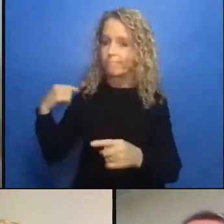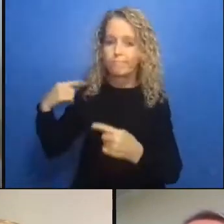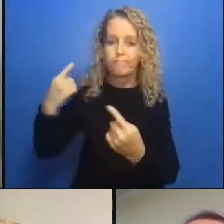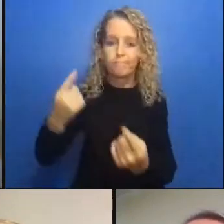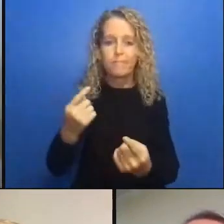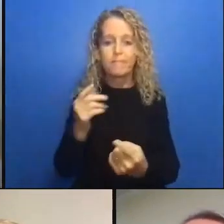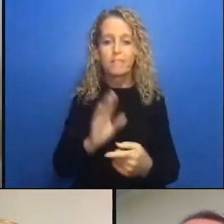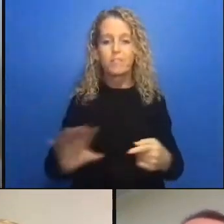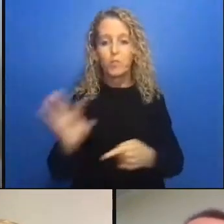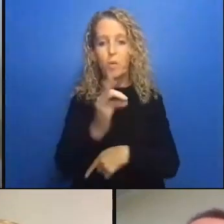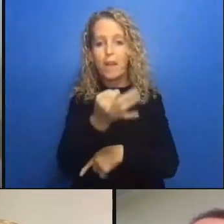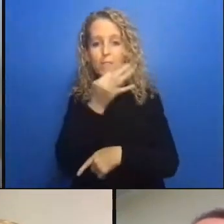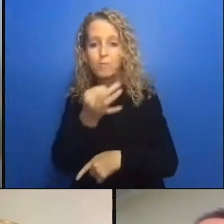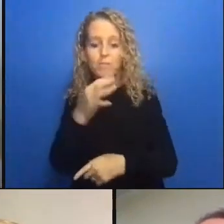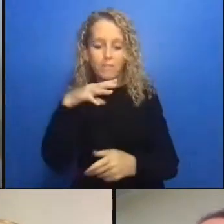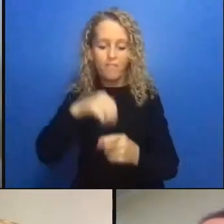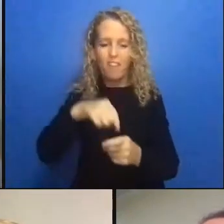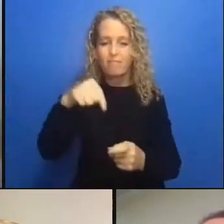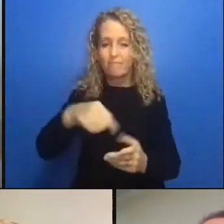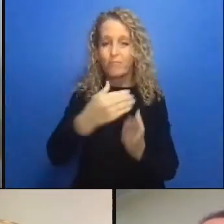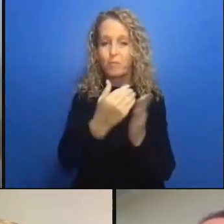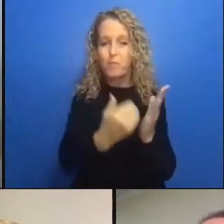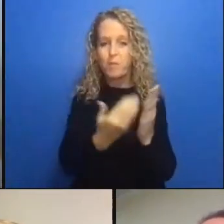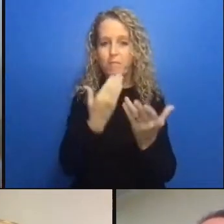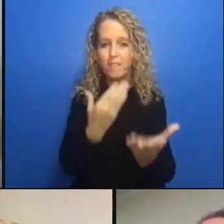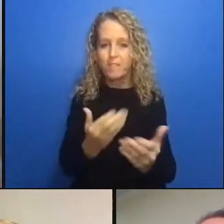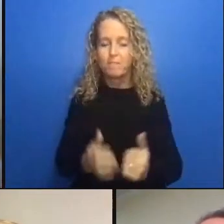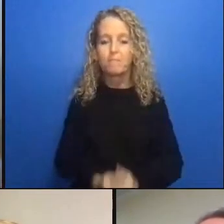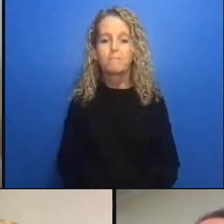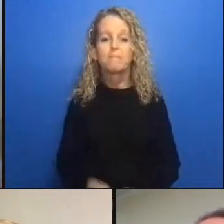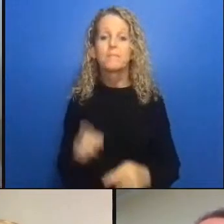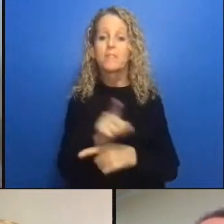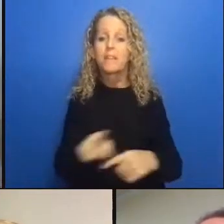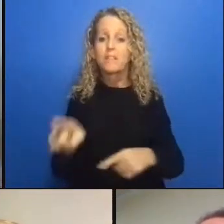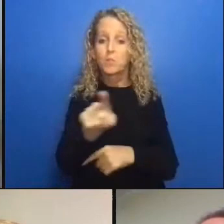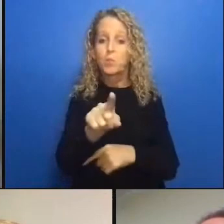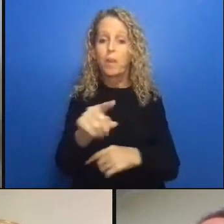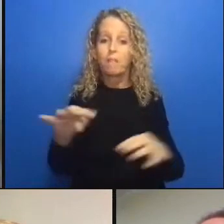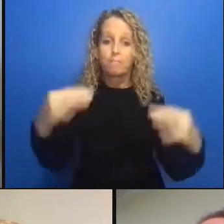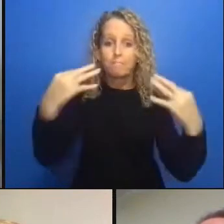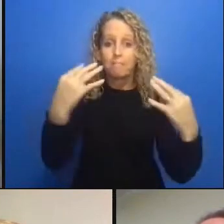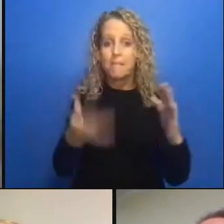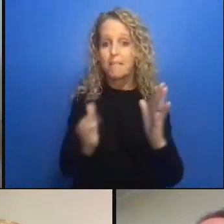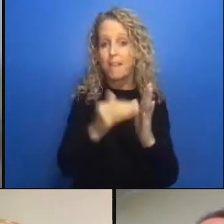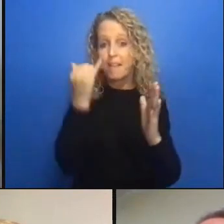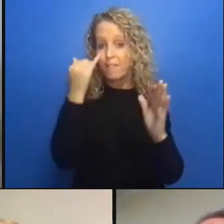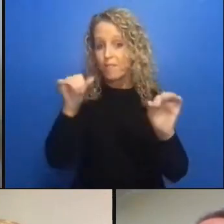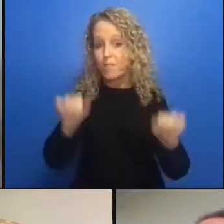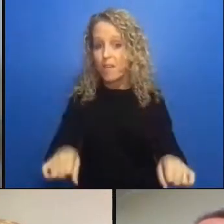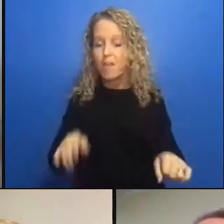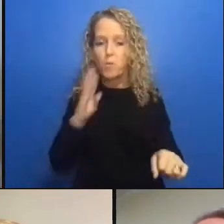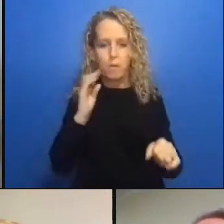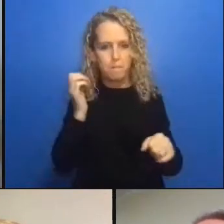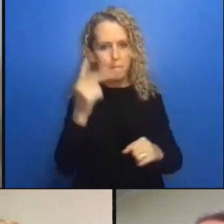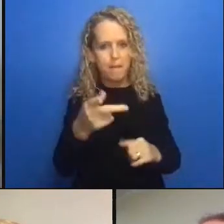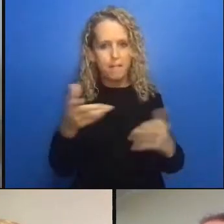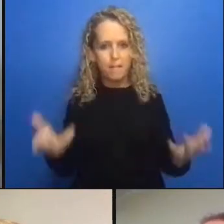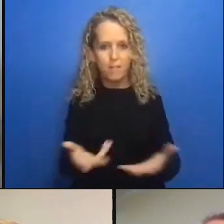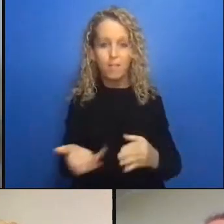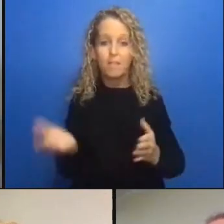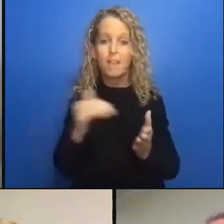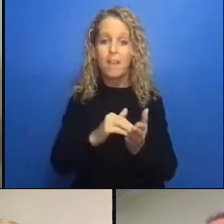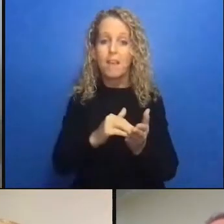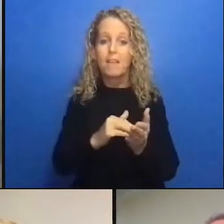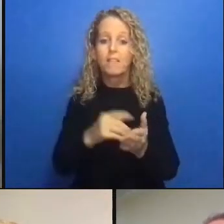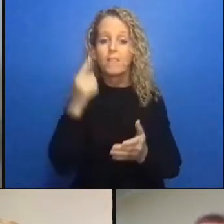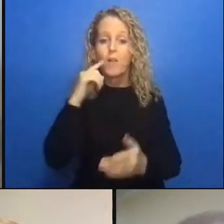expertise to this report. It's fantastic. So next week, please join us again if you can. We'll be back here to talk about cultivating